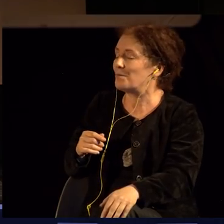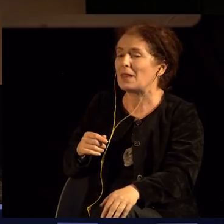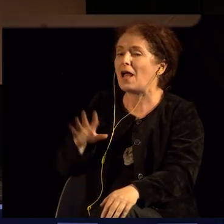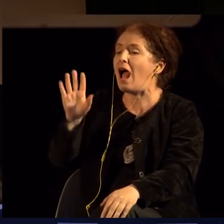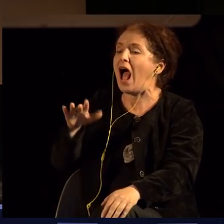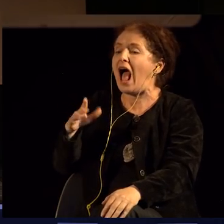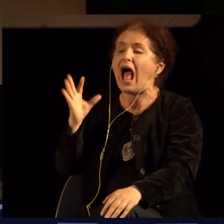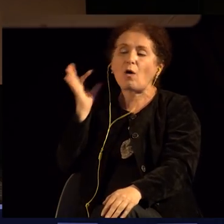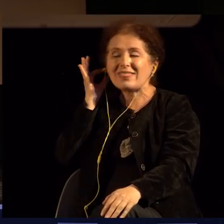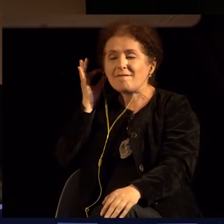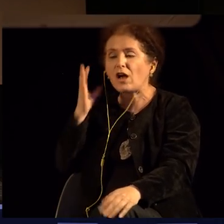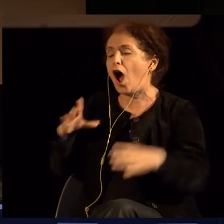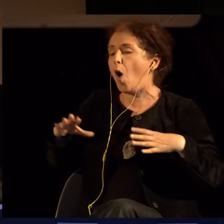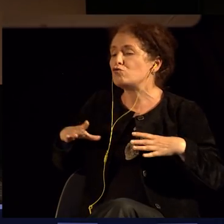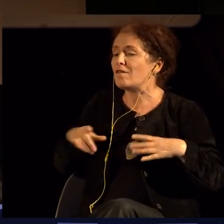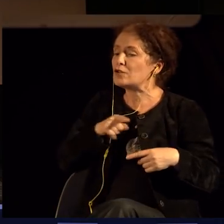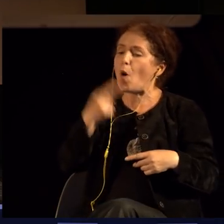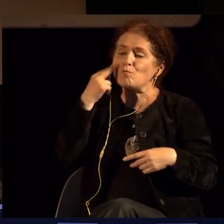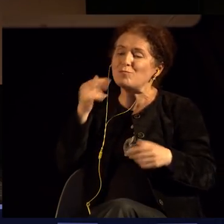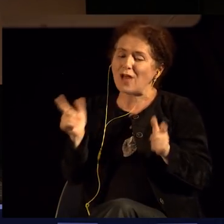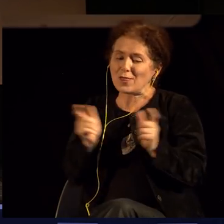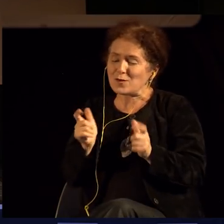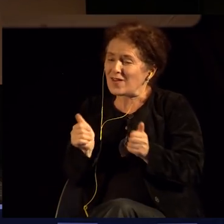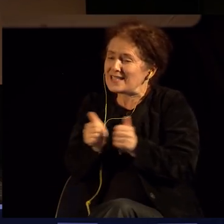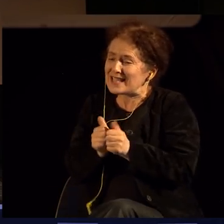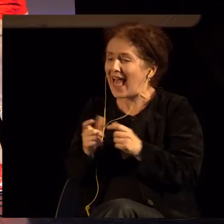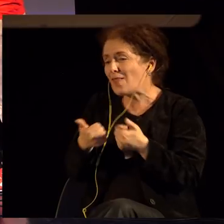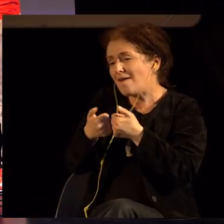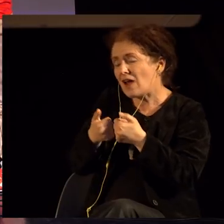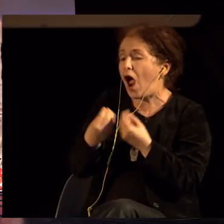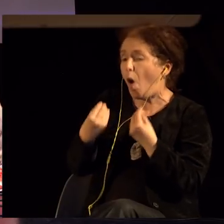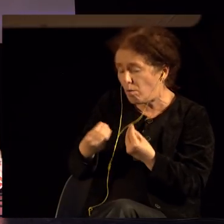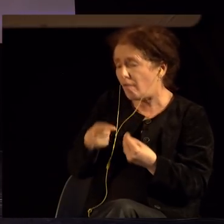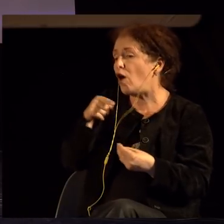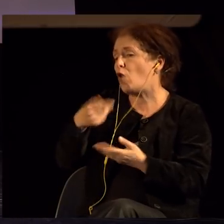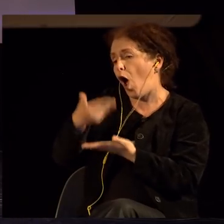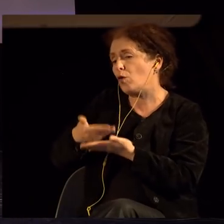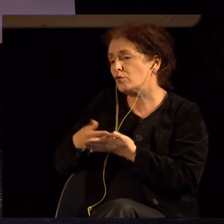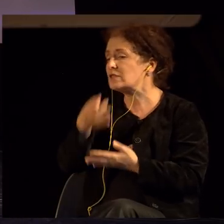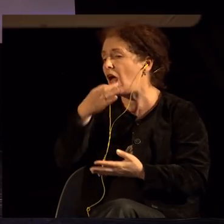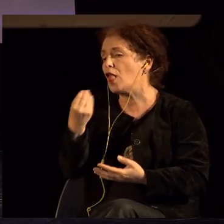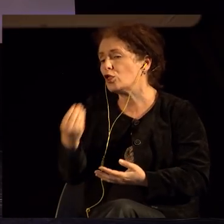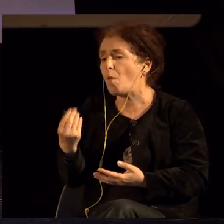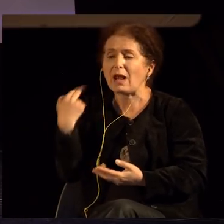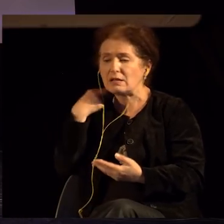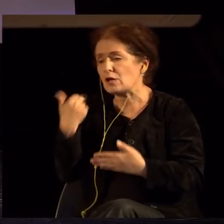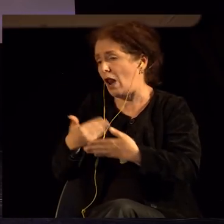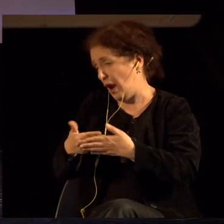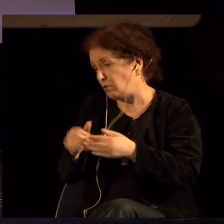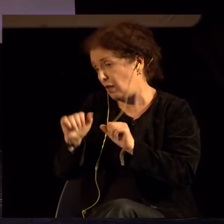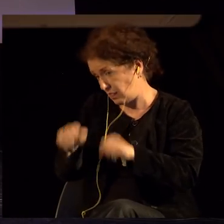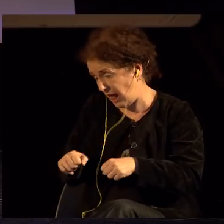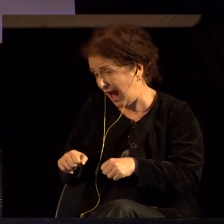situation. And on the other side, being able to tell no signals for when you maybe need to check on your partner if they are okay,